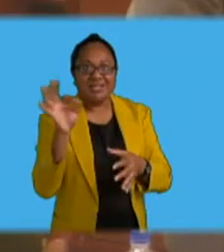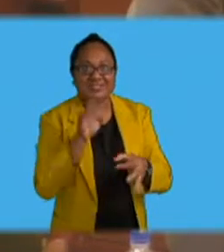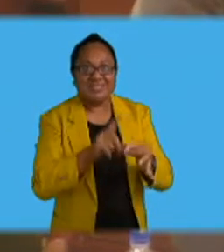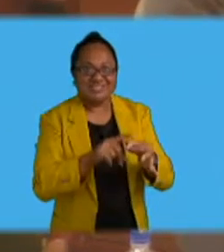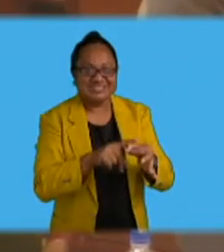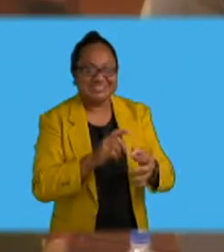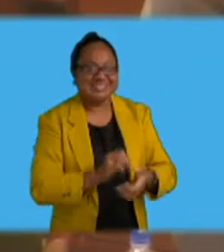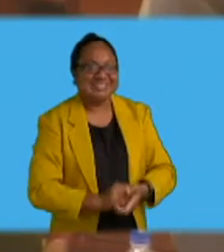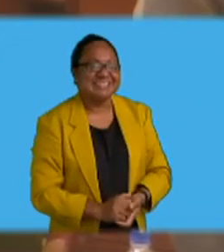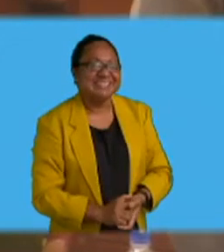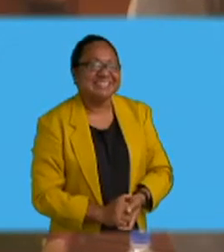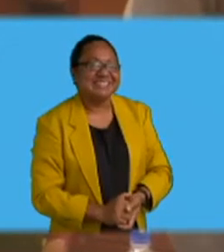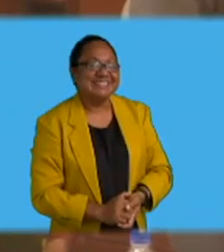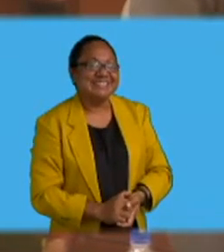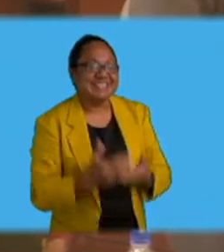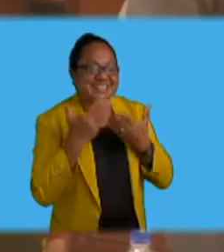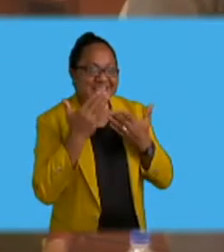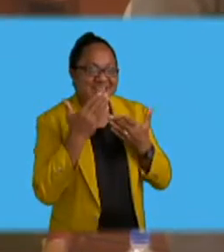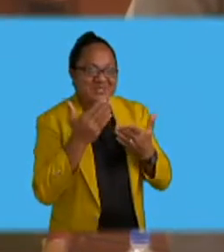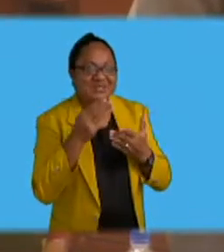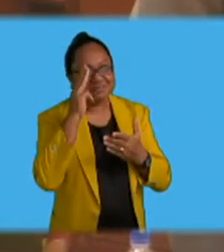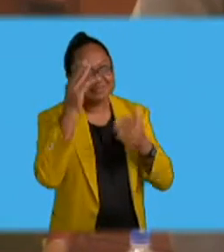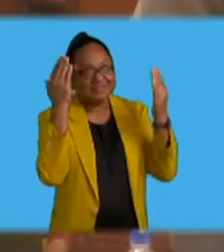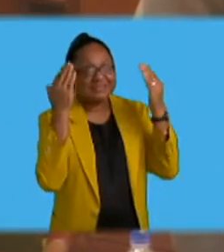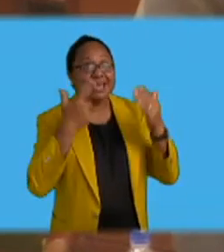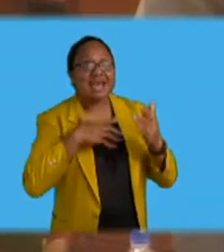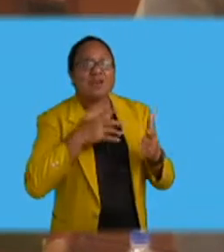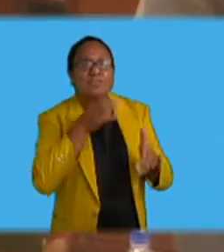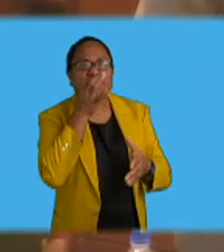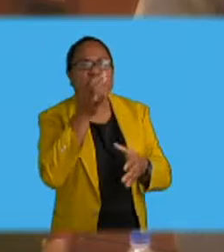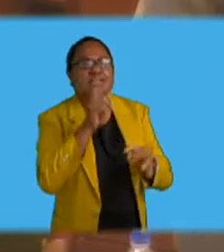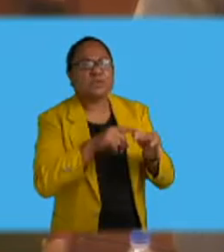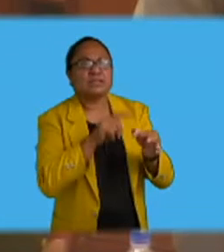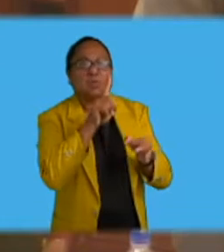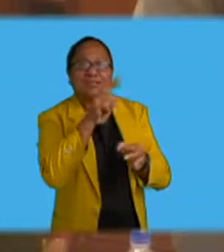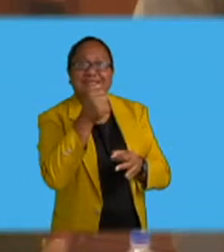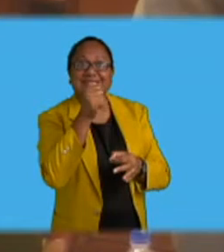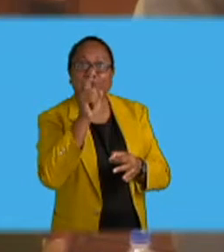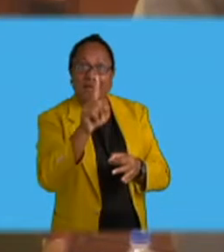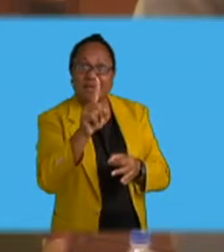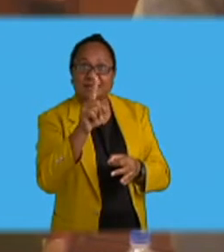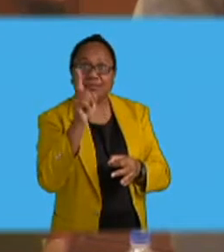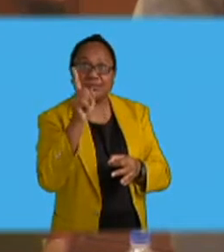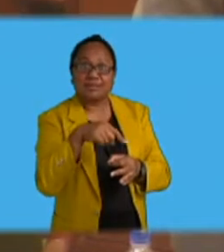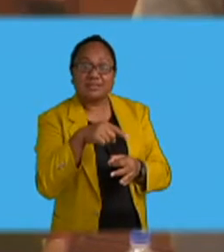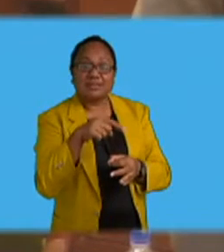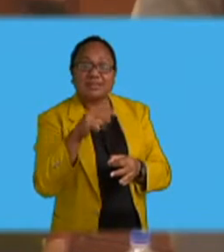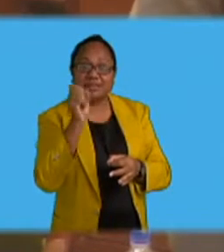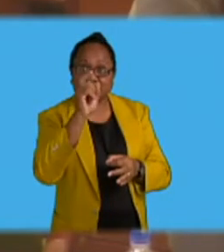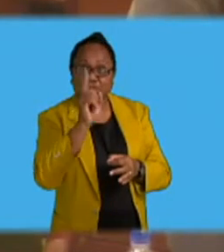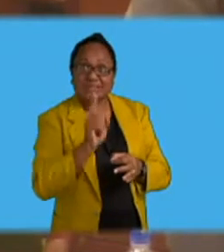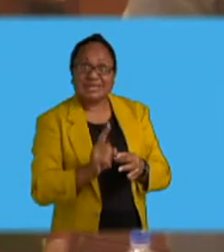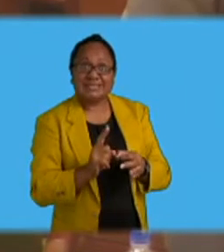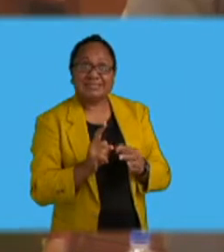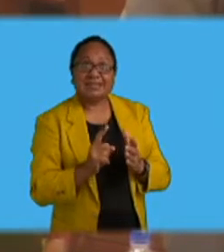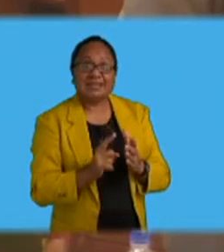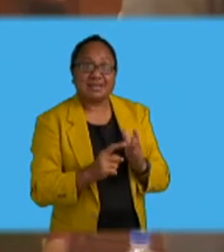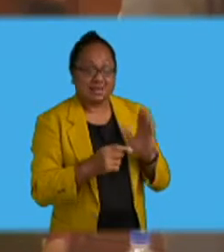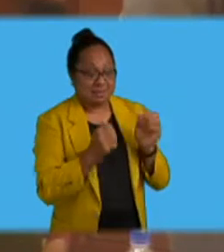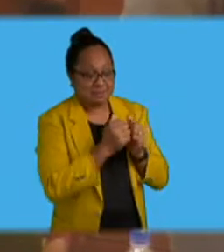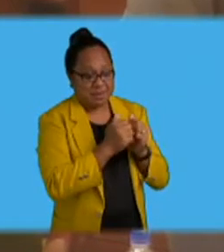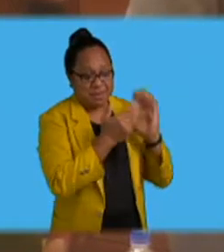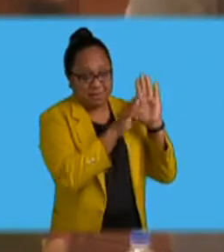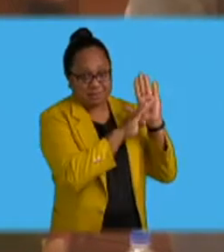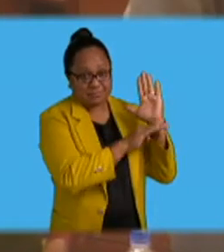Thank you, Madam Speaker. Madam Speaker, I rise this morning to ask question 161 listed in today's order paper to